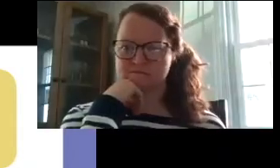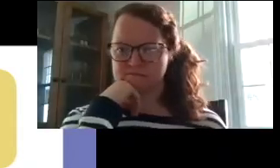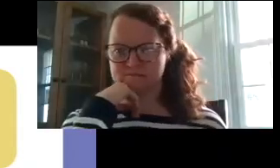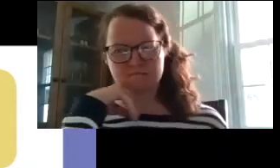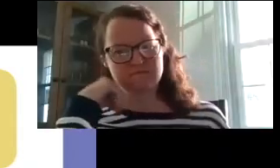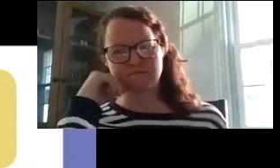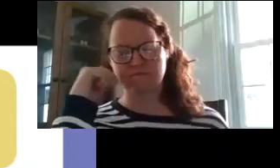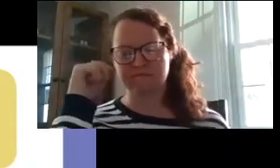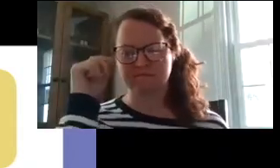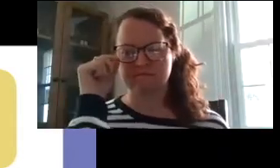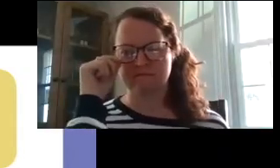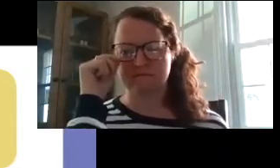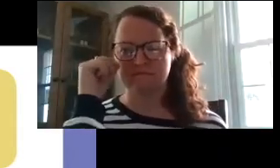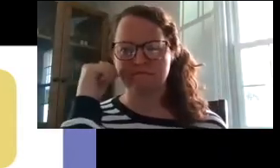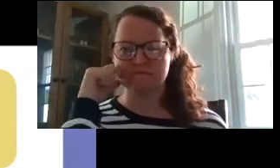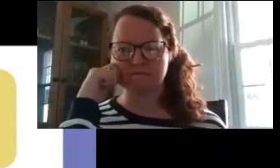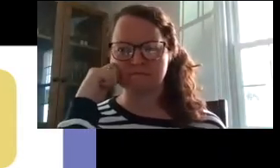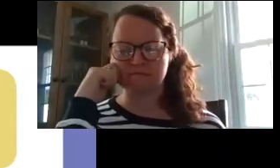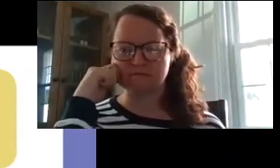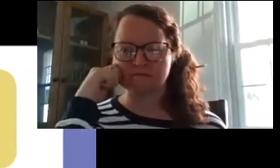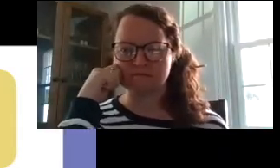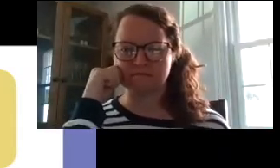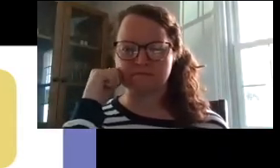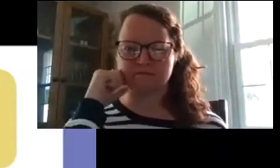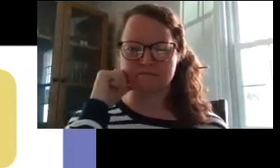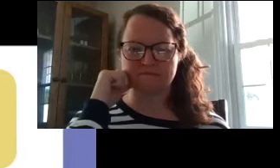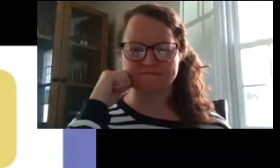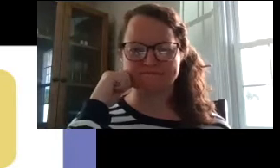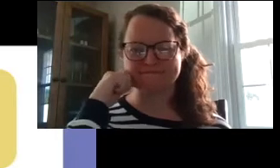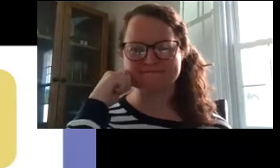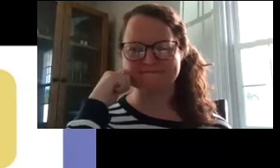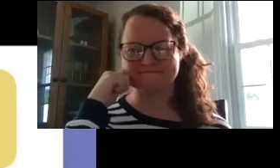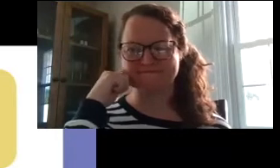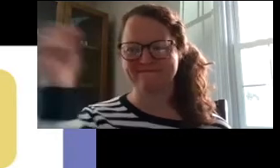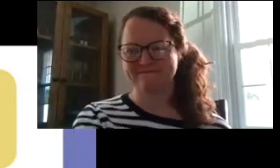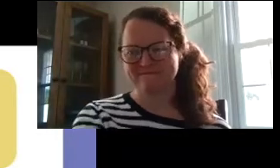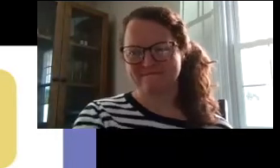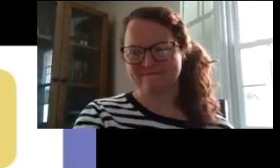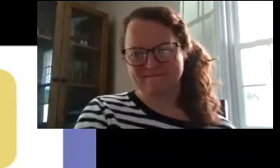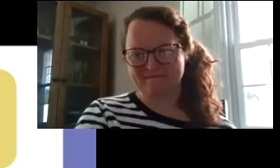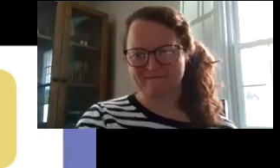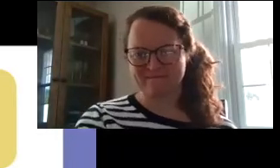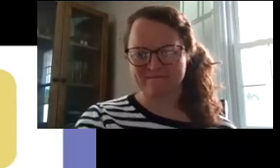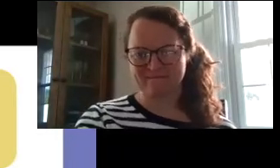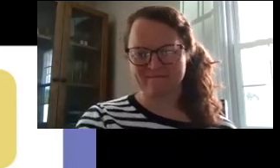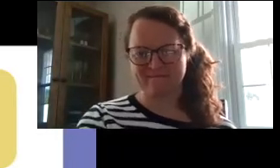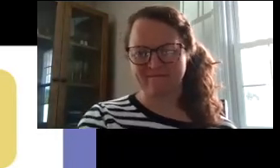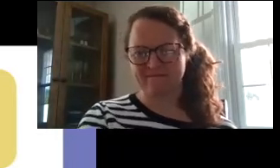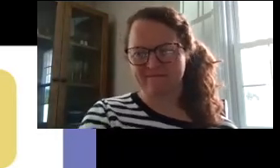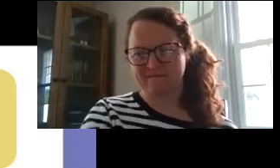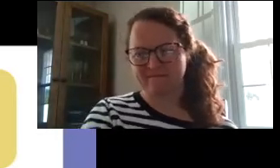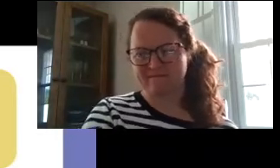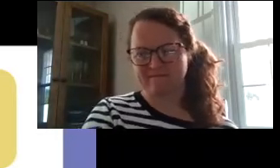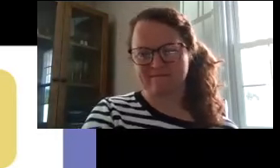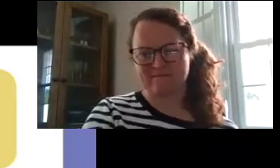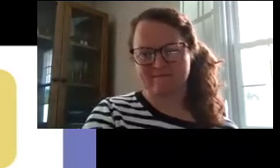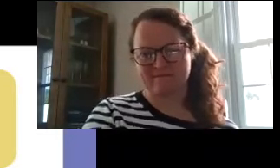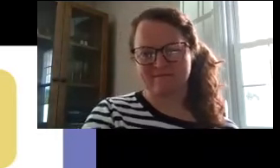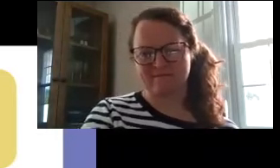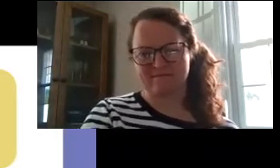those out there in society who feel afraid or feel worried about what their future is like for them, let me just